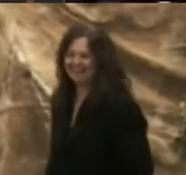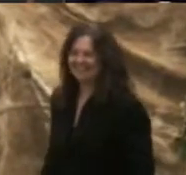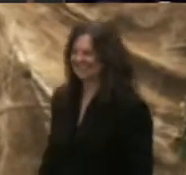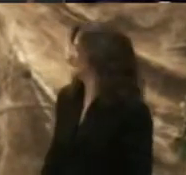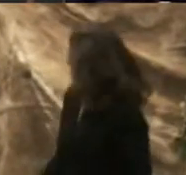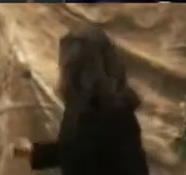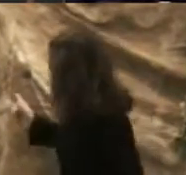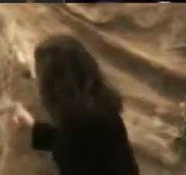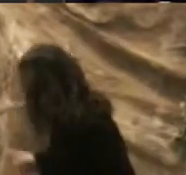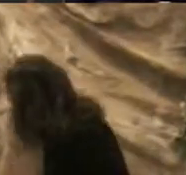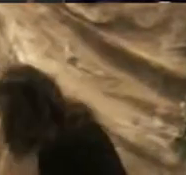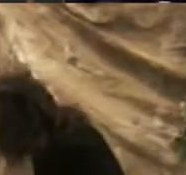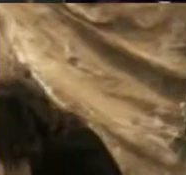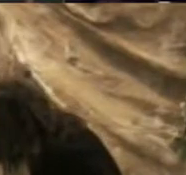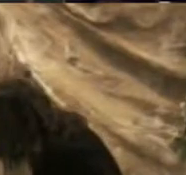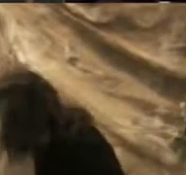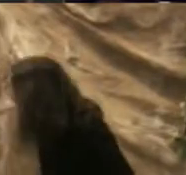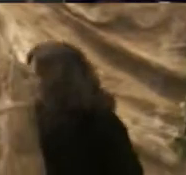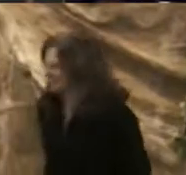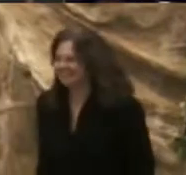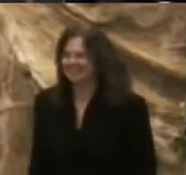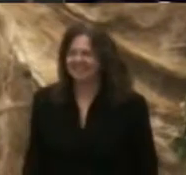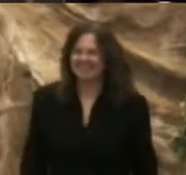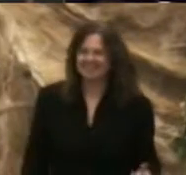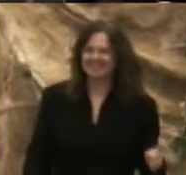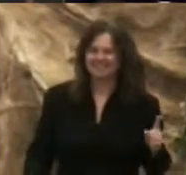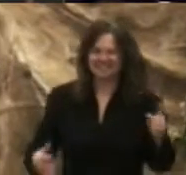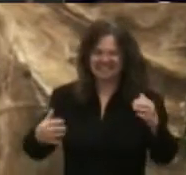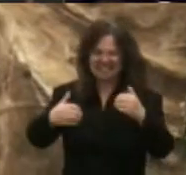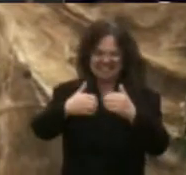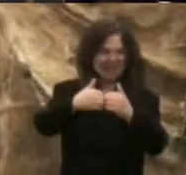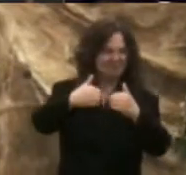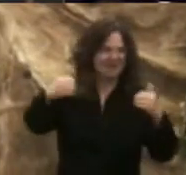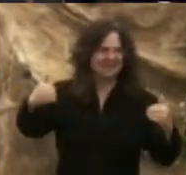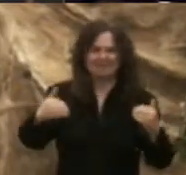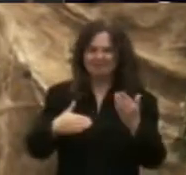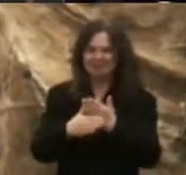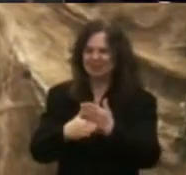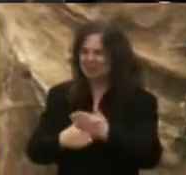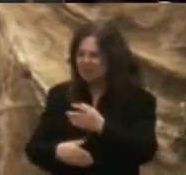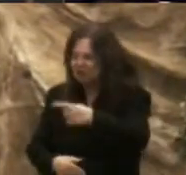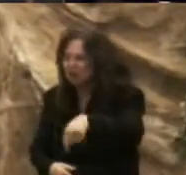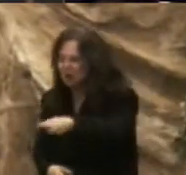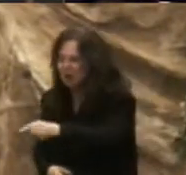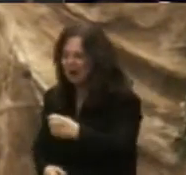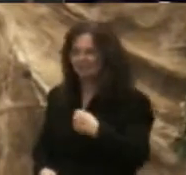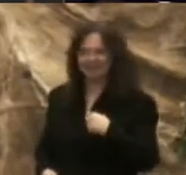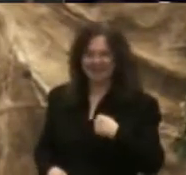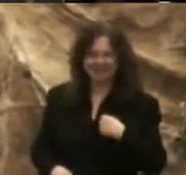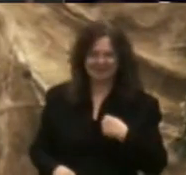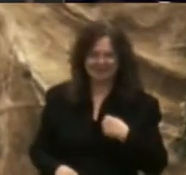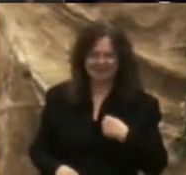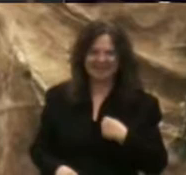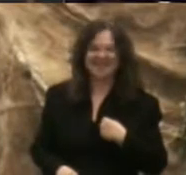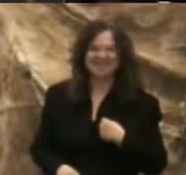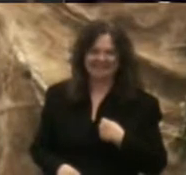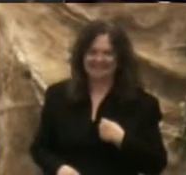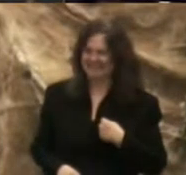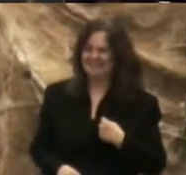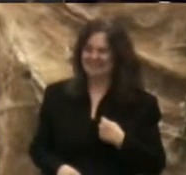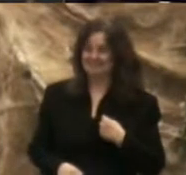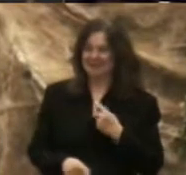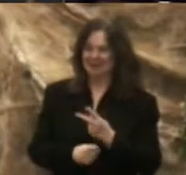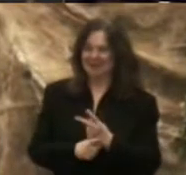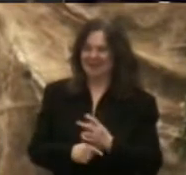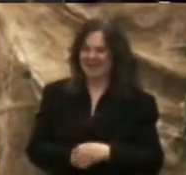So there's this great chasm, this great gap between you and me. And you know, I like to do high